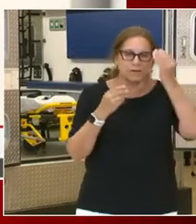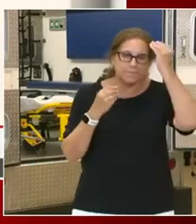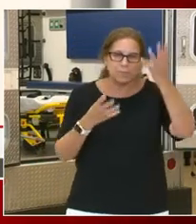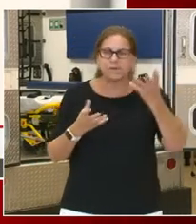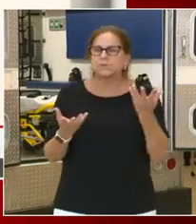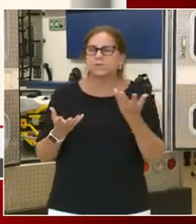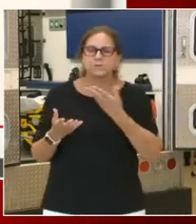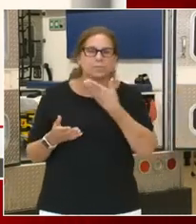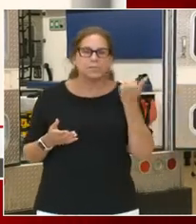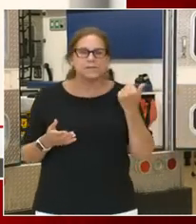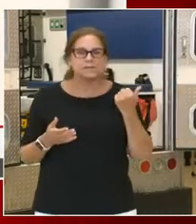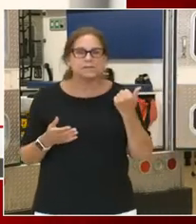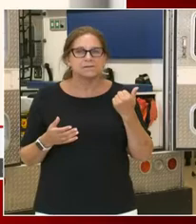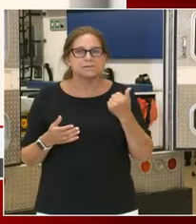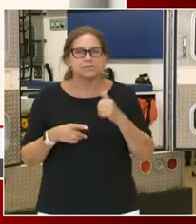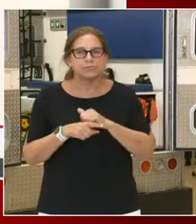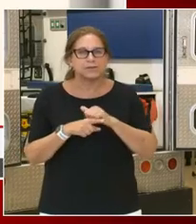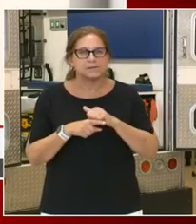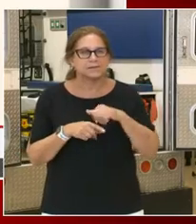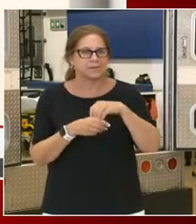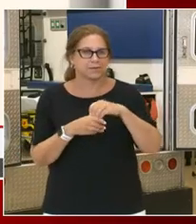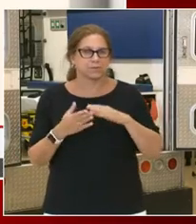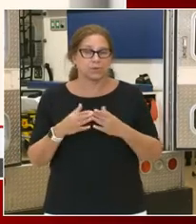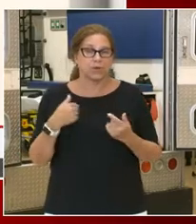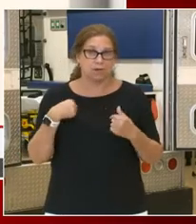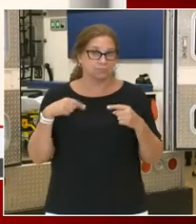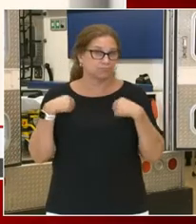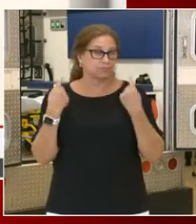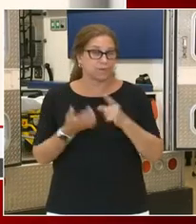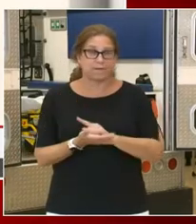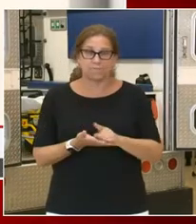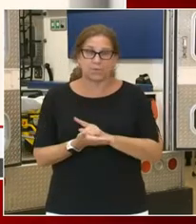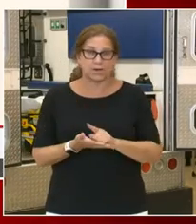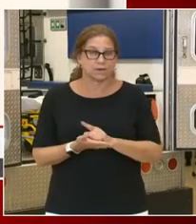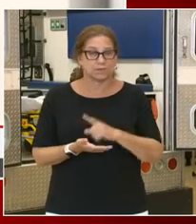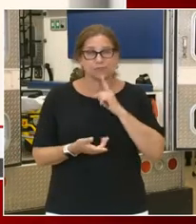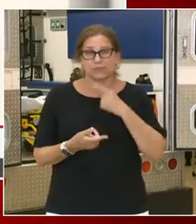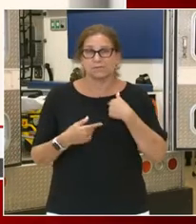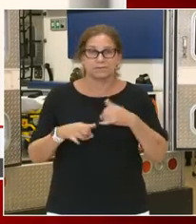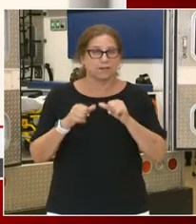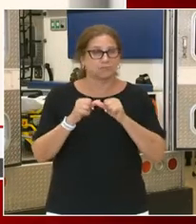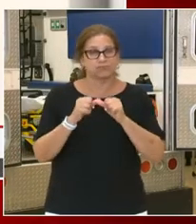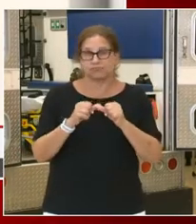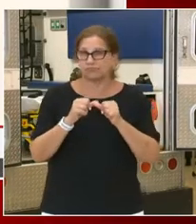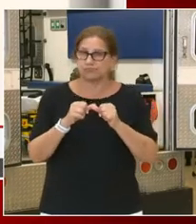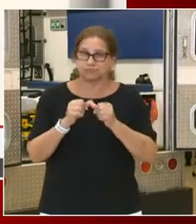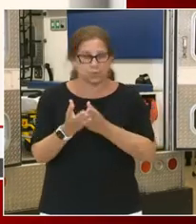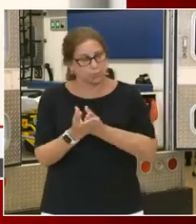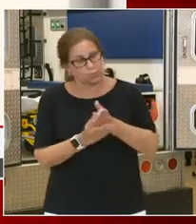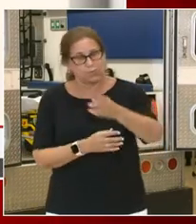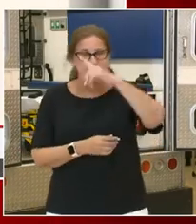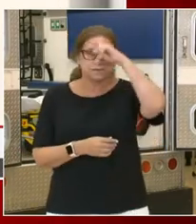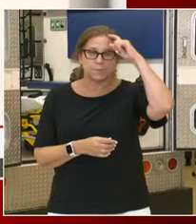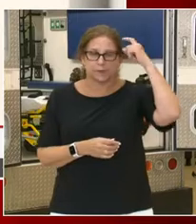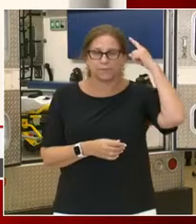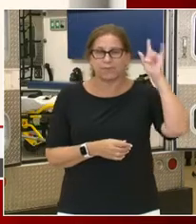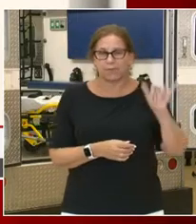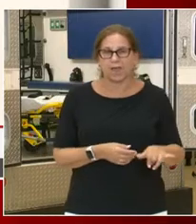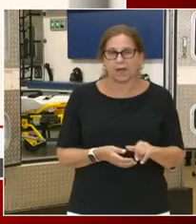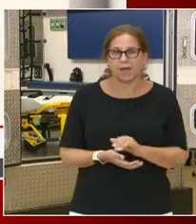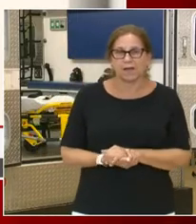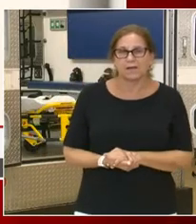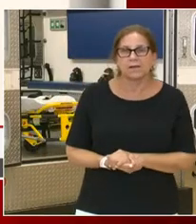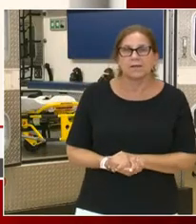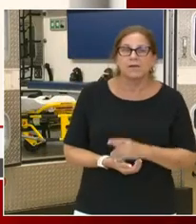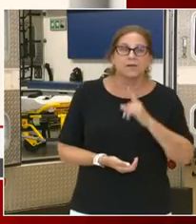gathering to be in proximity with each other. So that will continue. Those relationships have been built and sustained, and that will continue. I think,